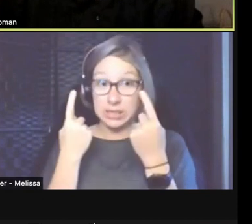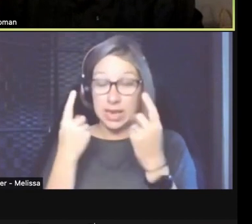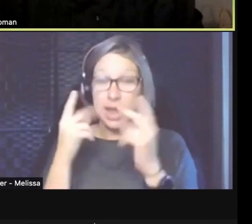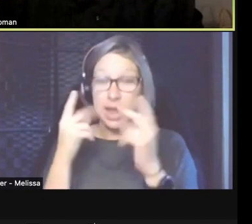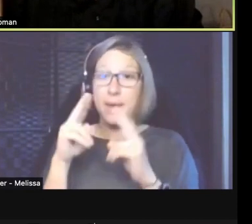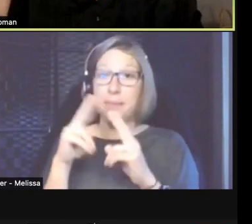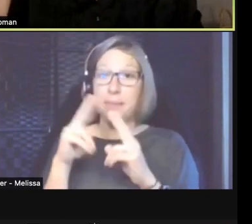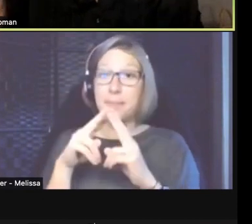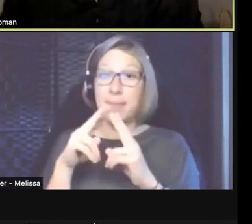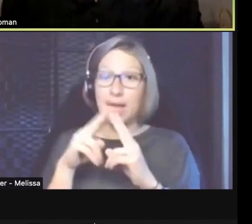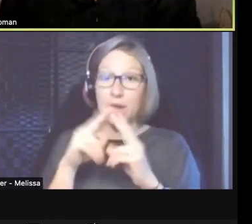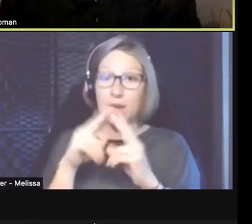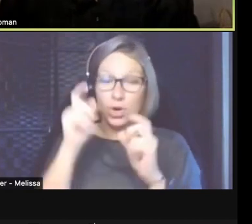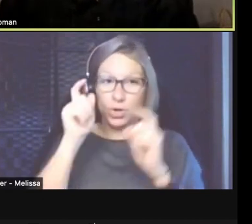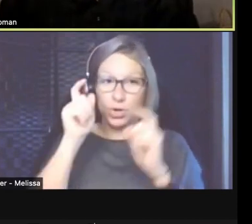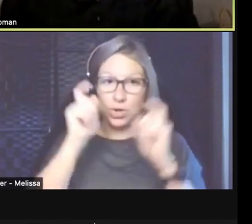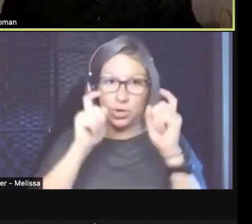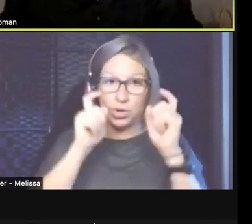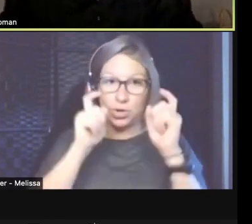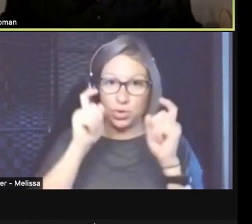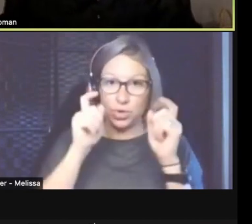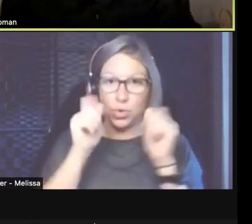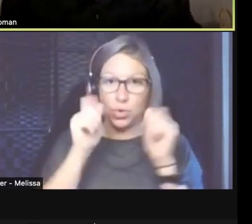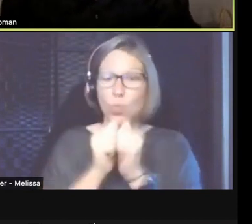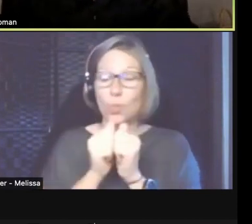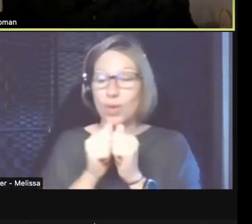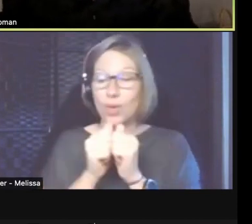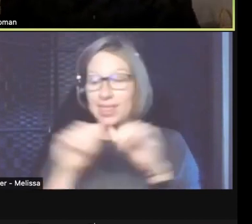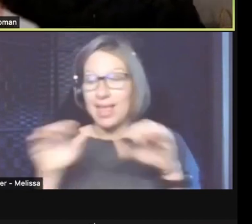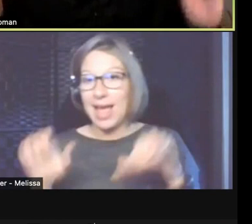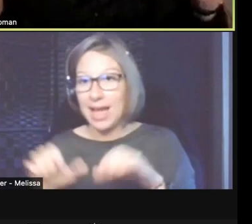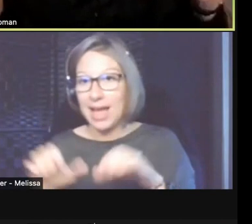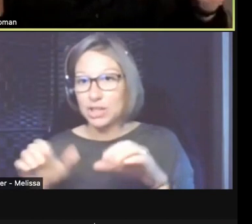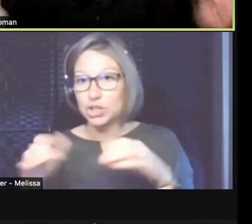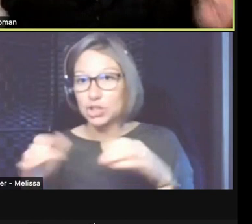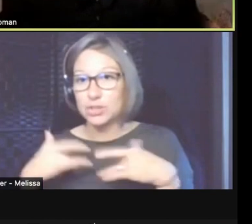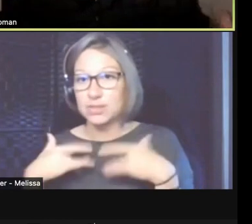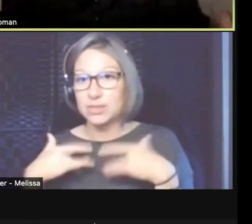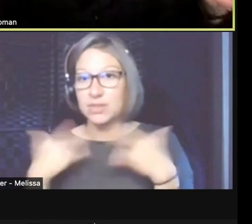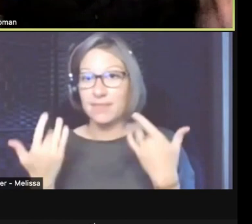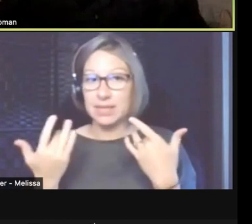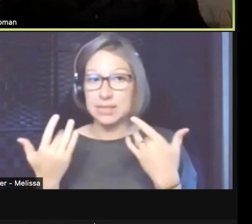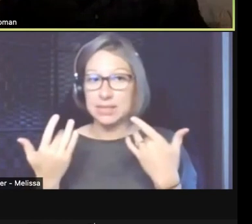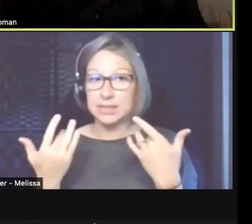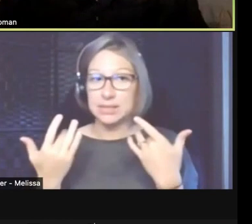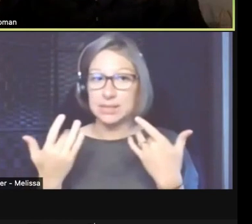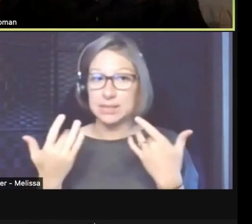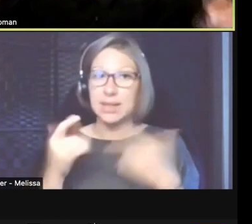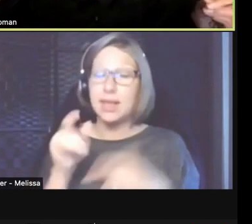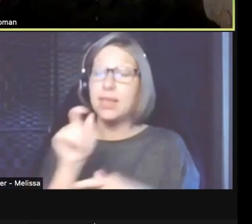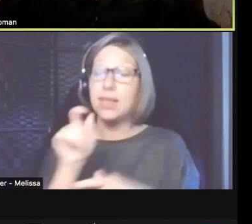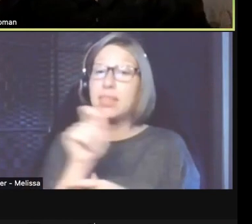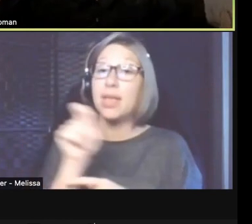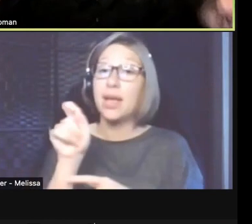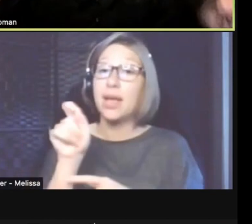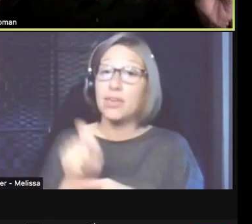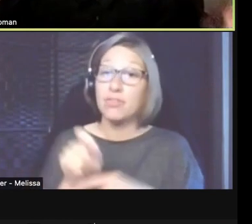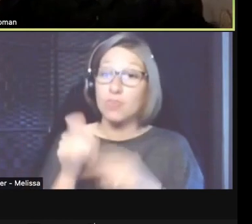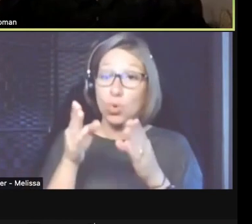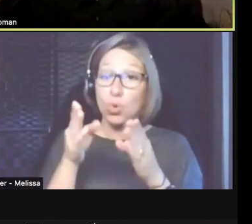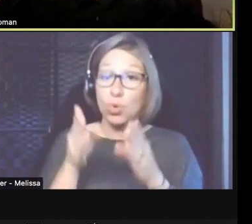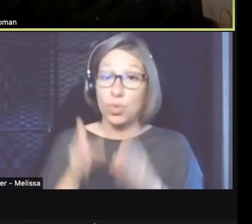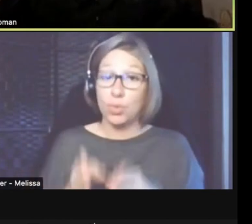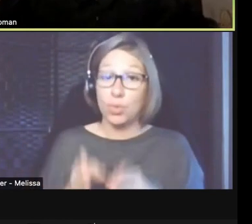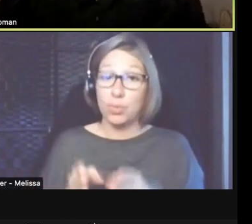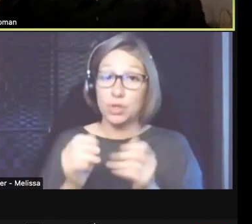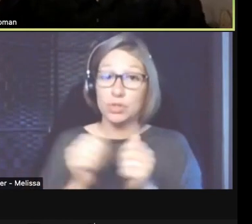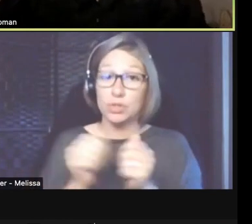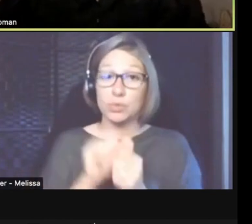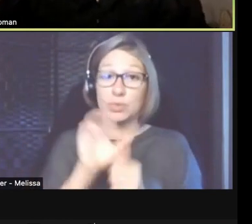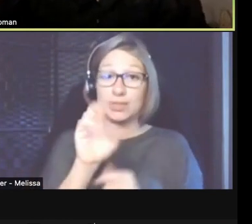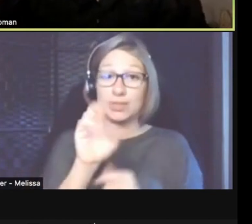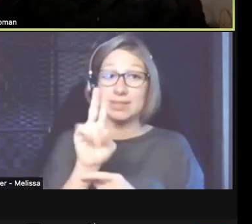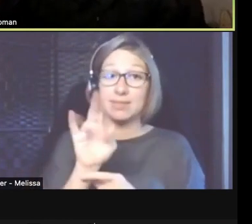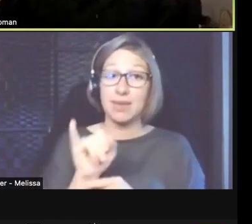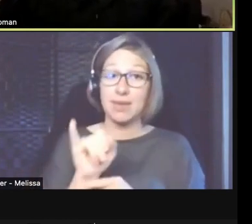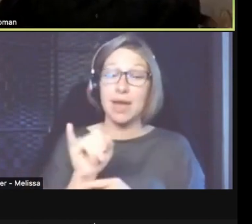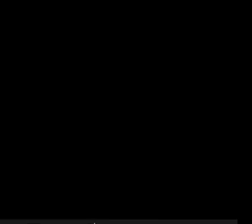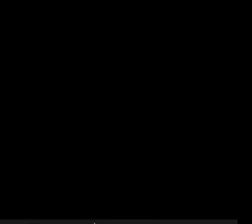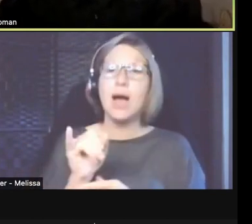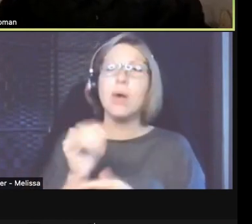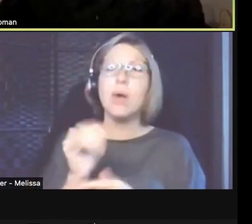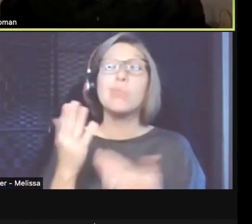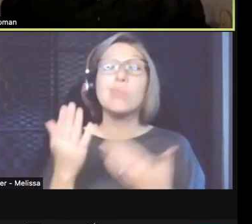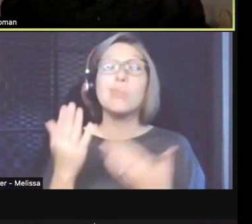Therefore, the person with CVI is likely to misinterpret or fail to associate an occurrence with an emotional